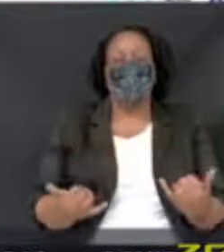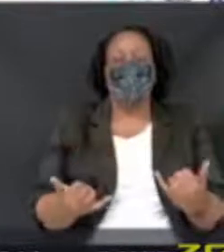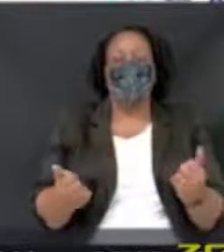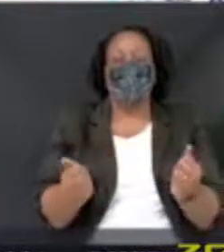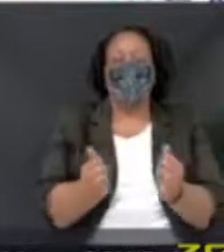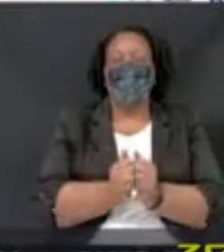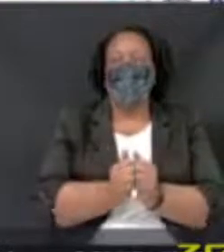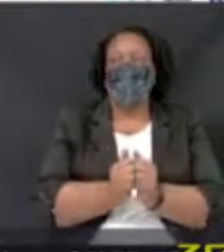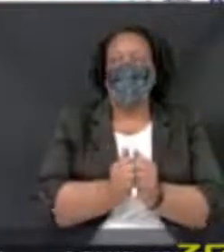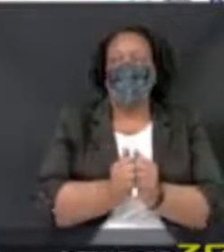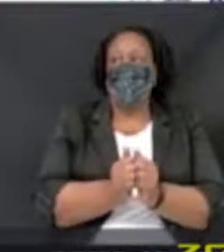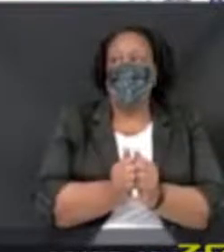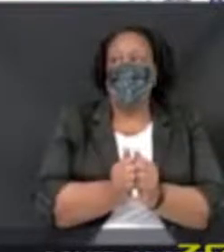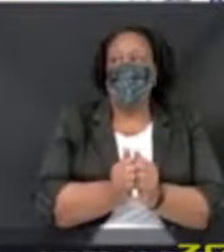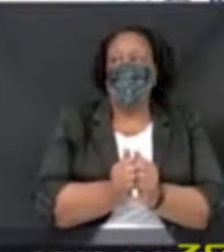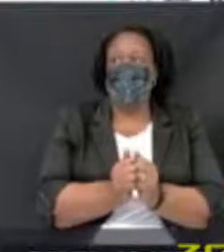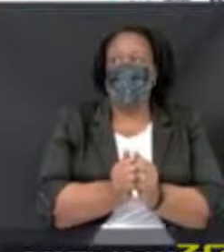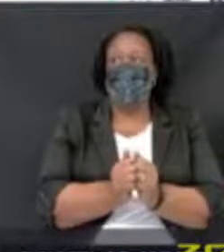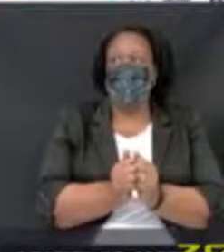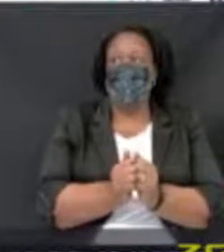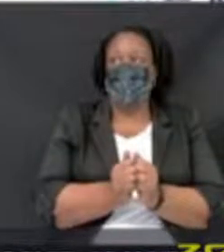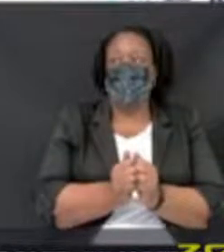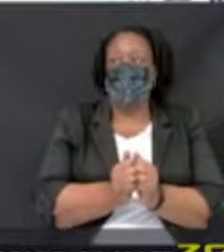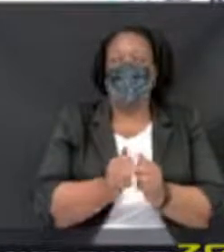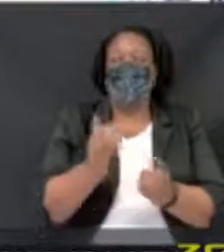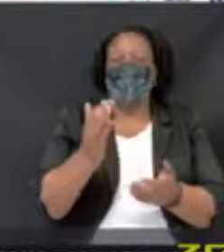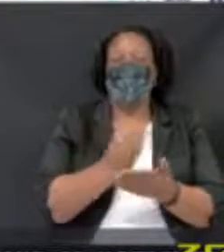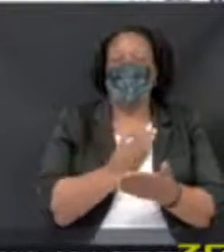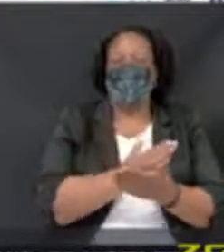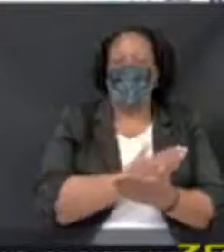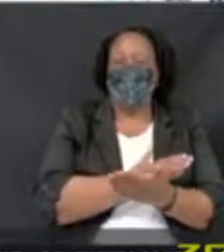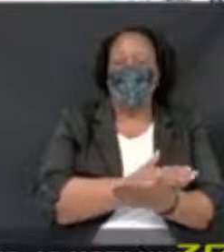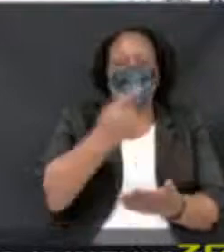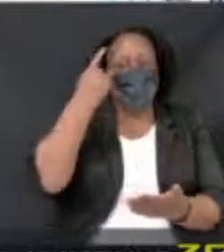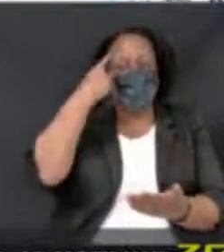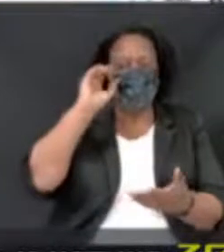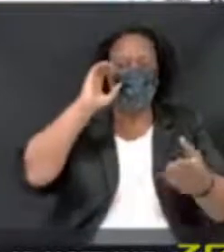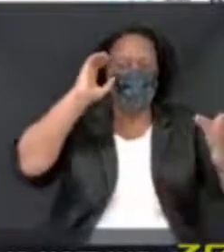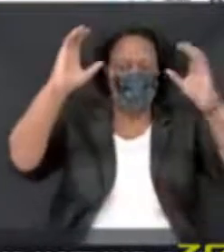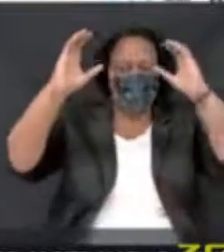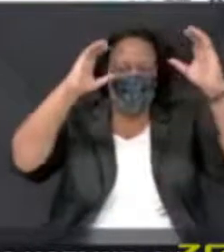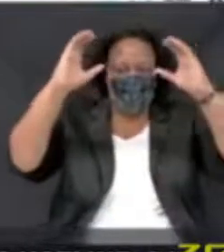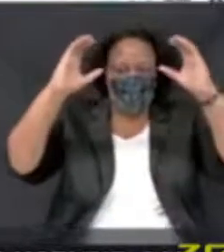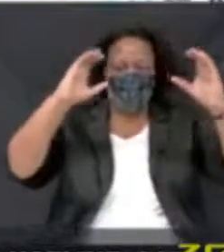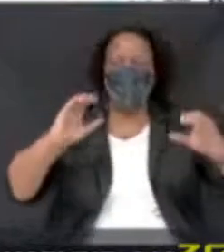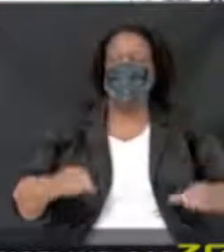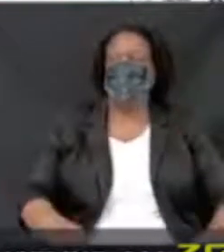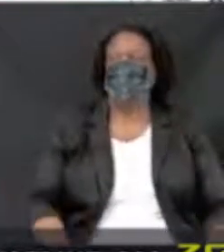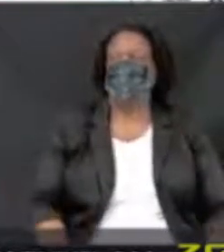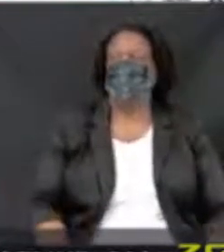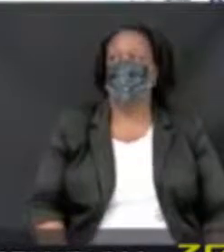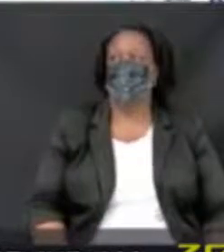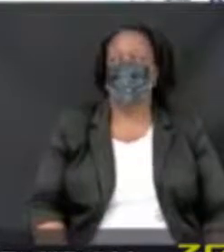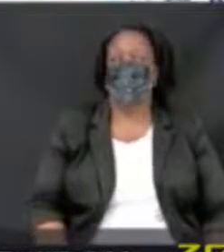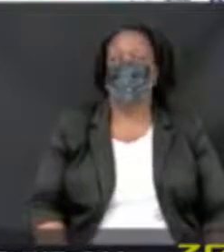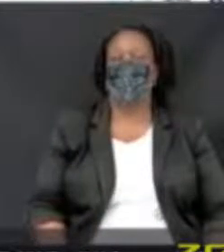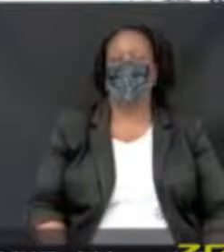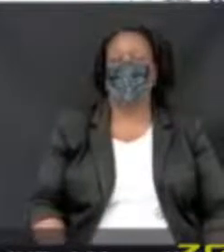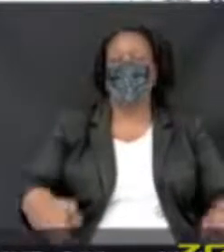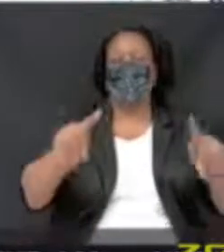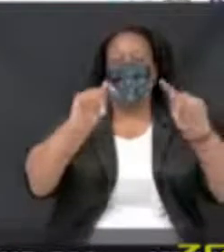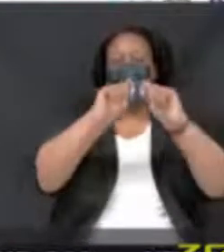To the journalists who would have asked the questions, Carnival Executive Committee would have been facilitated on